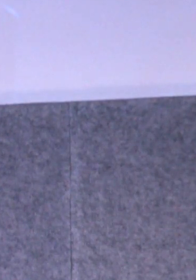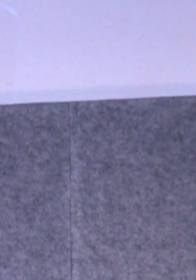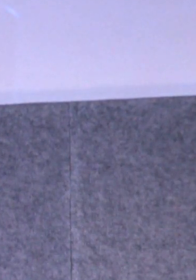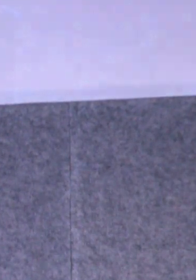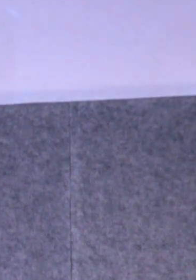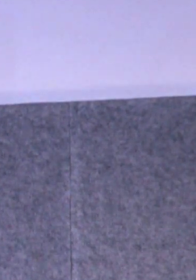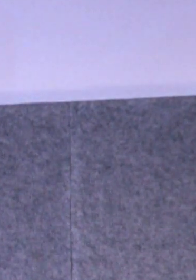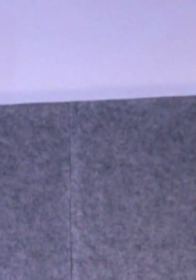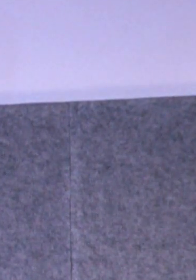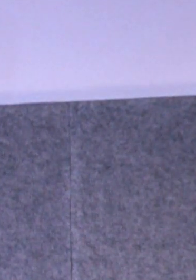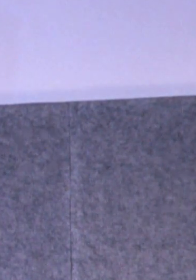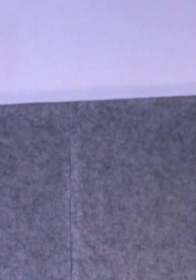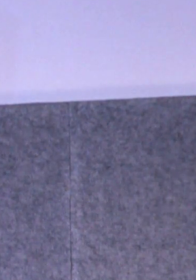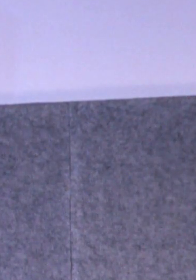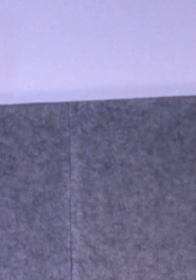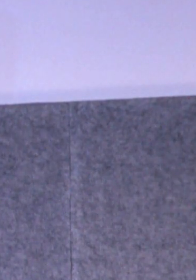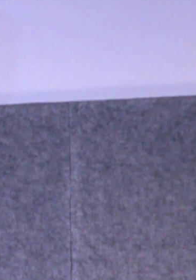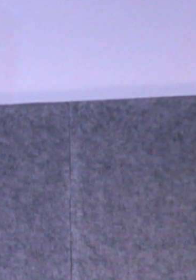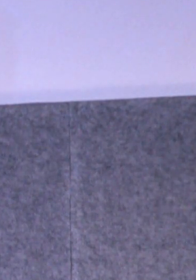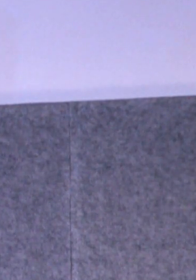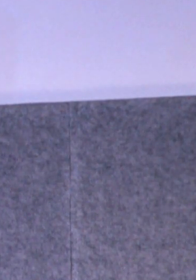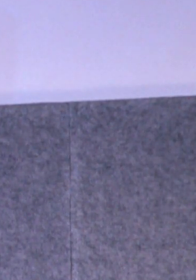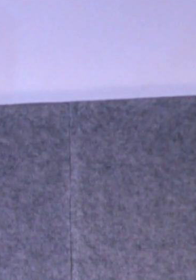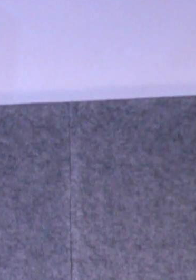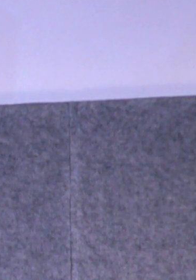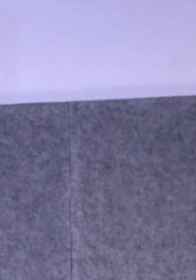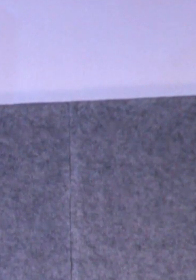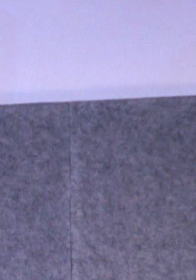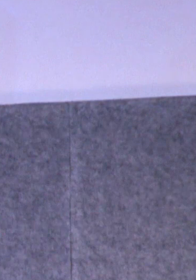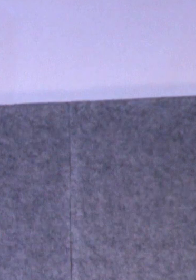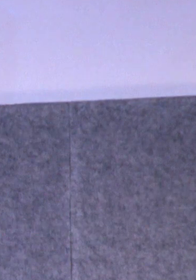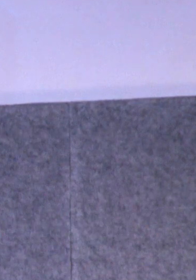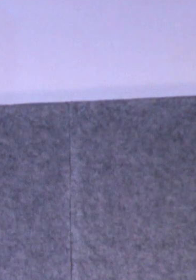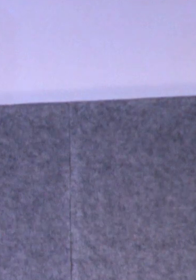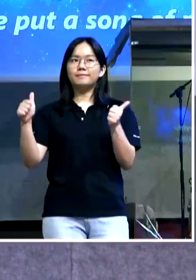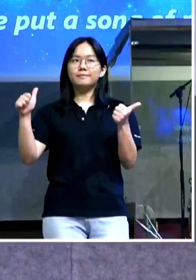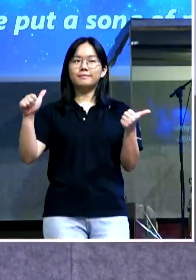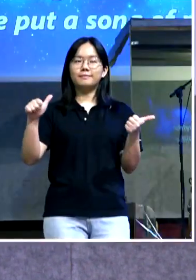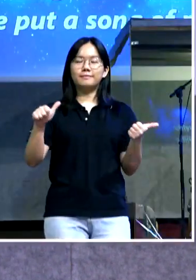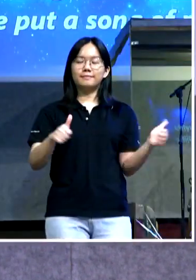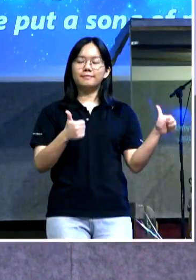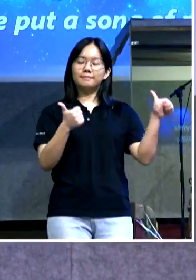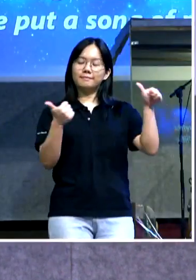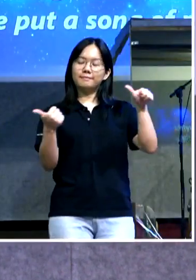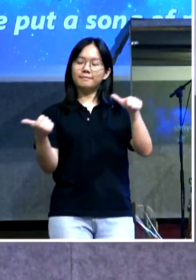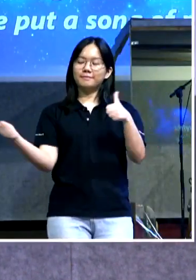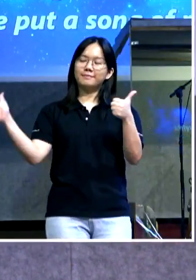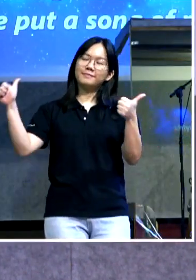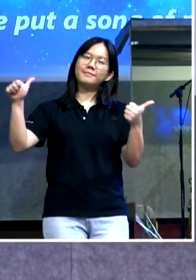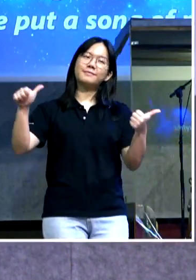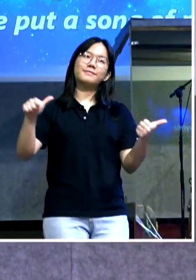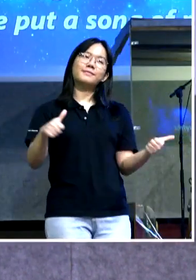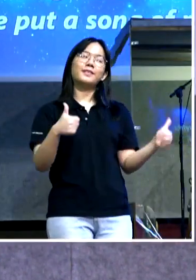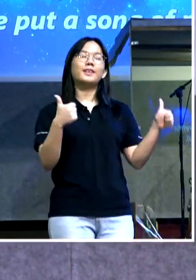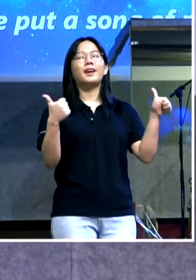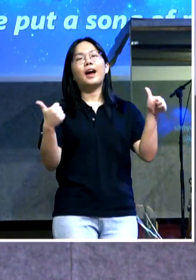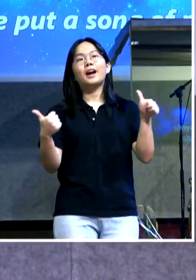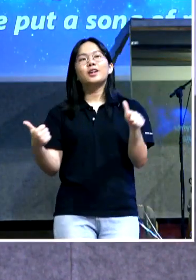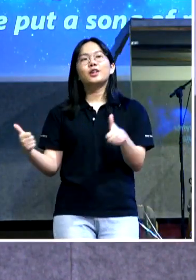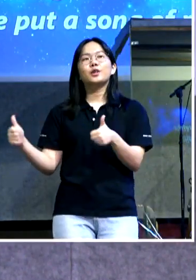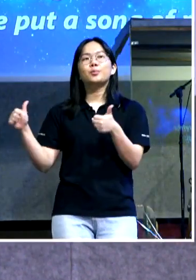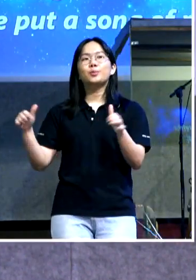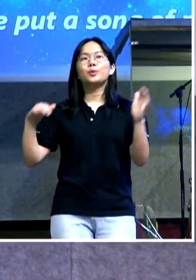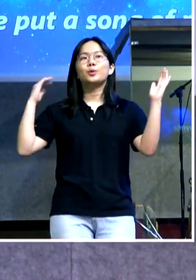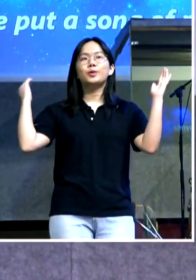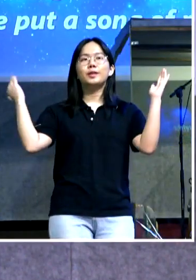And God is good, so all the time